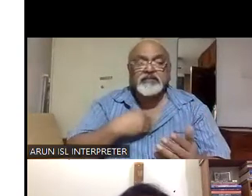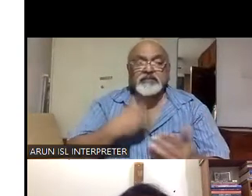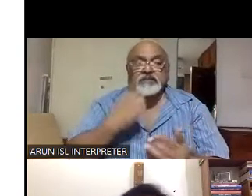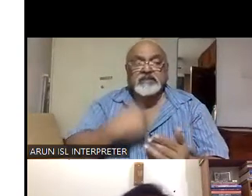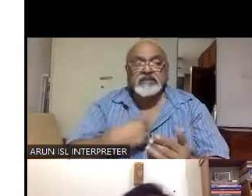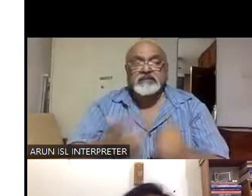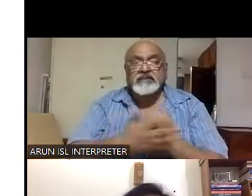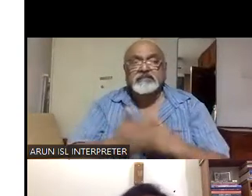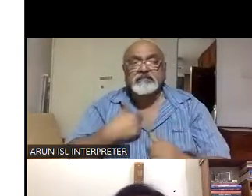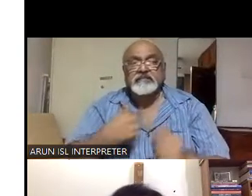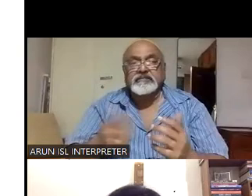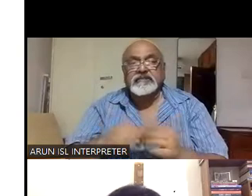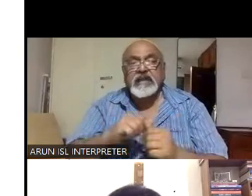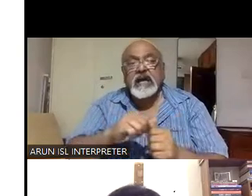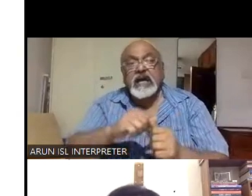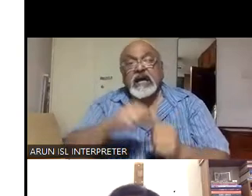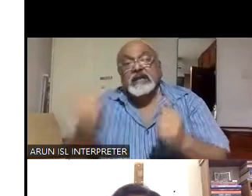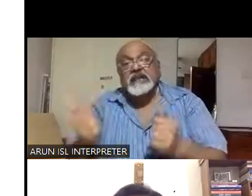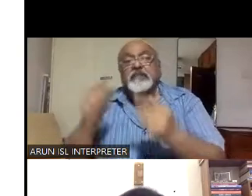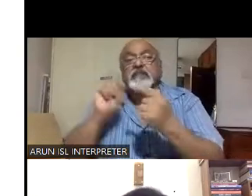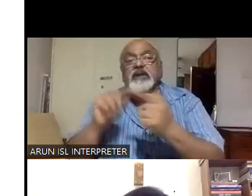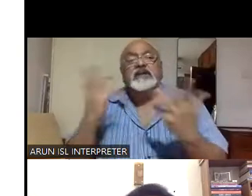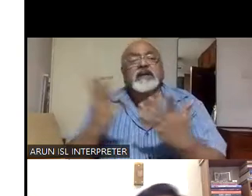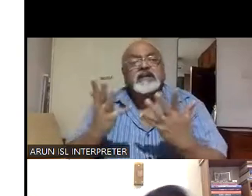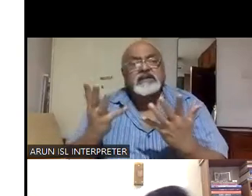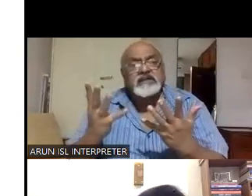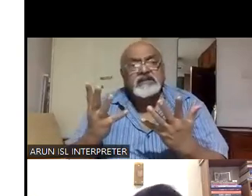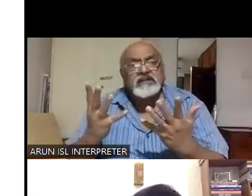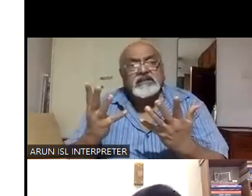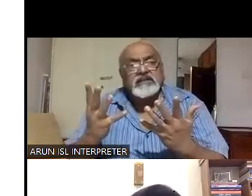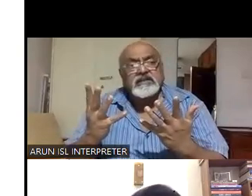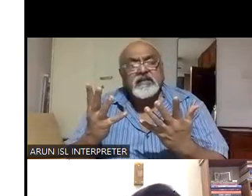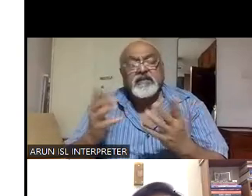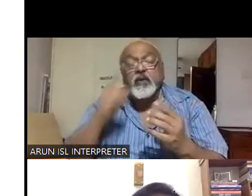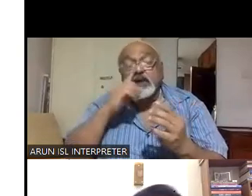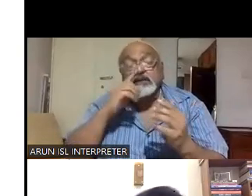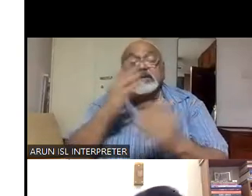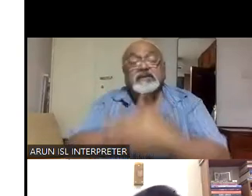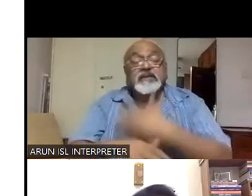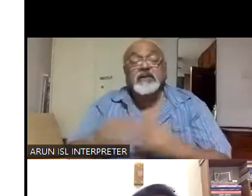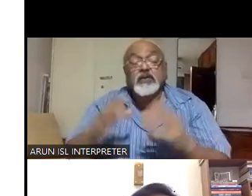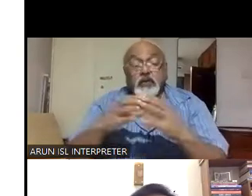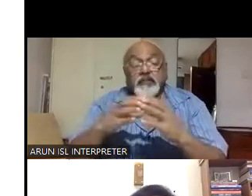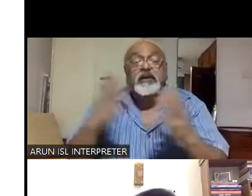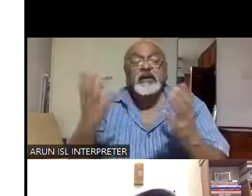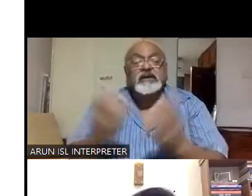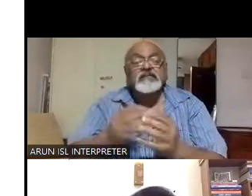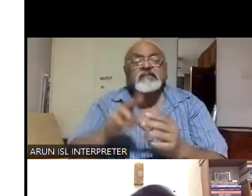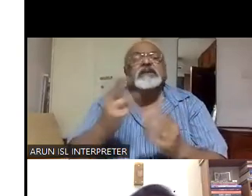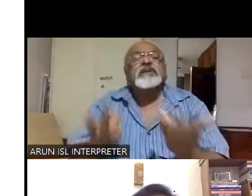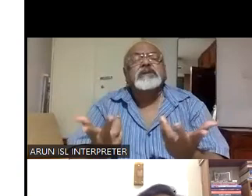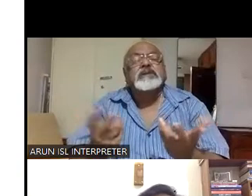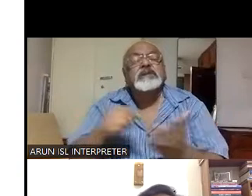And the other characteristics that we need to remember about women with disabilities as a group is this